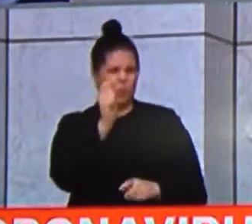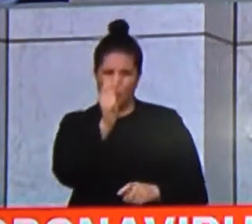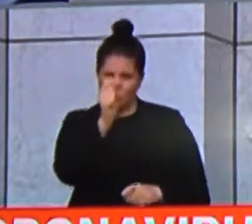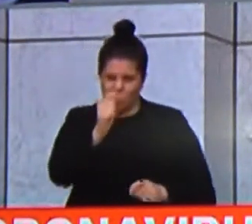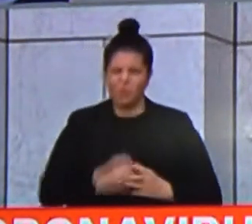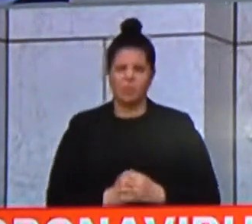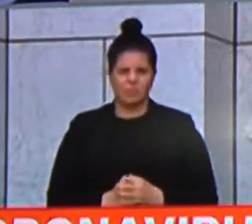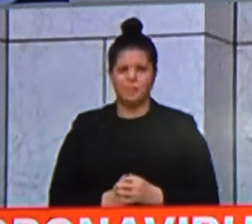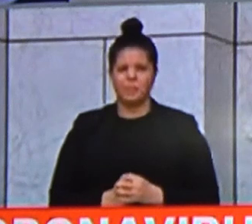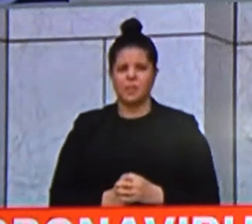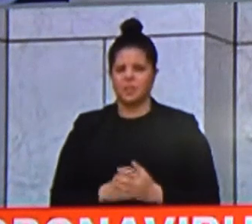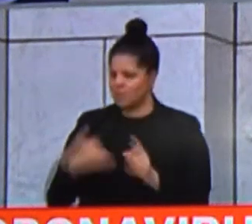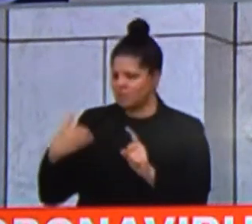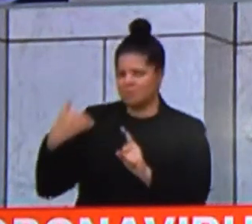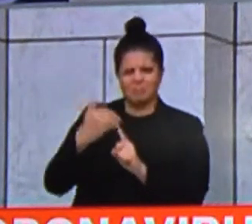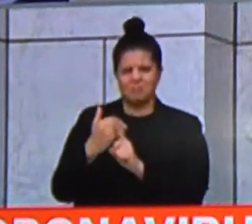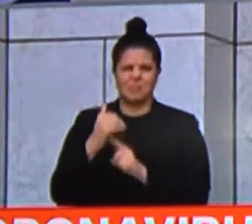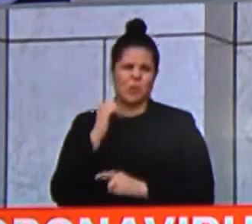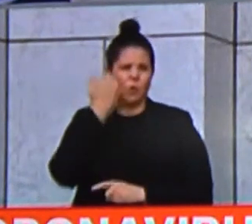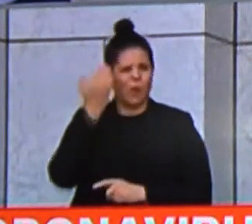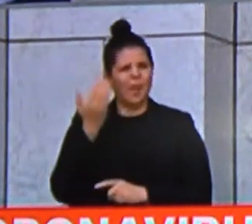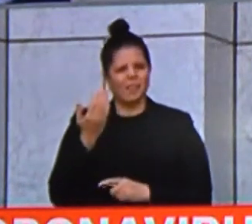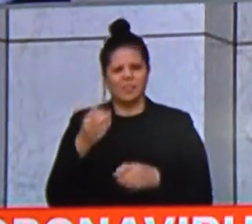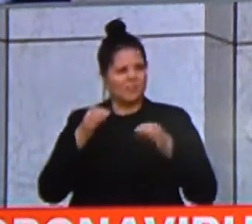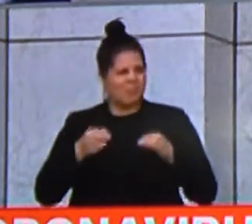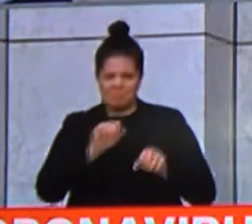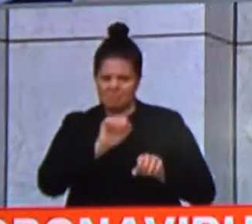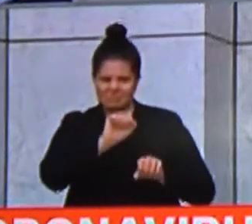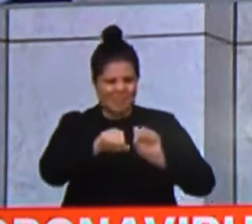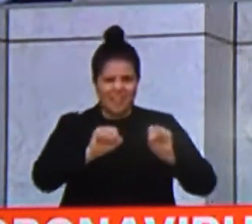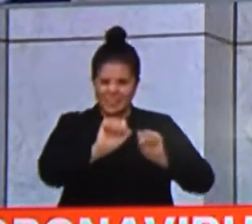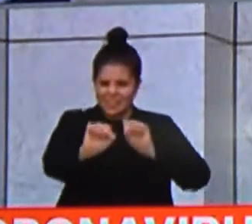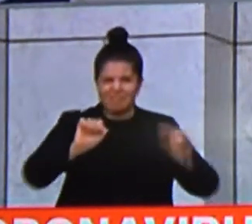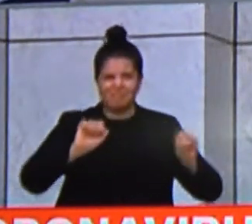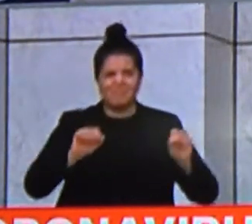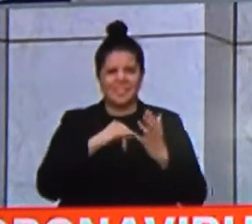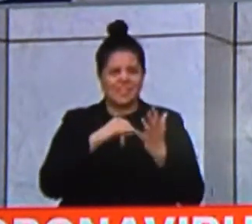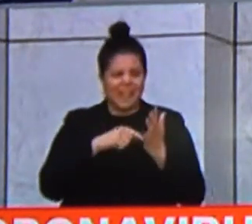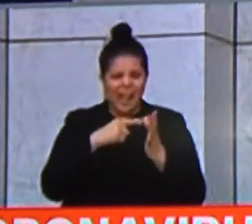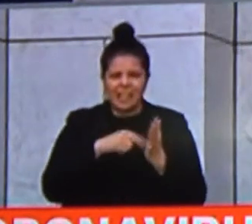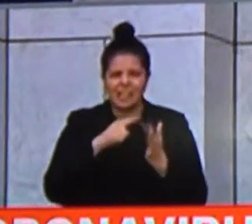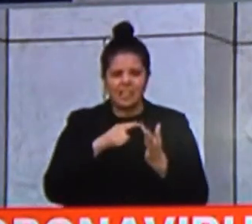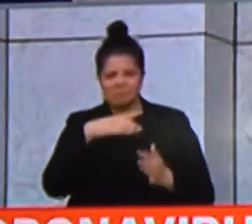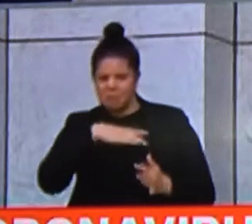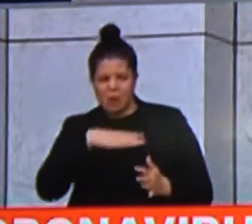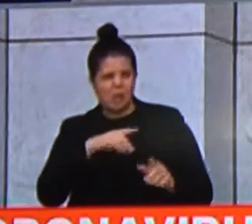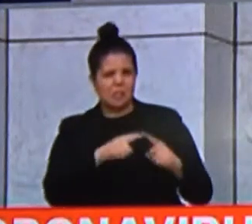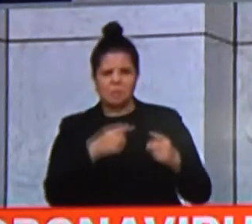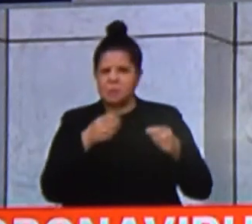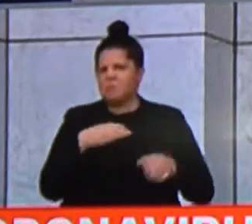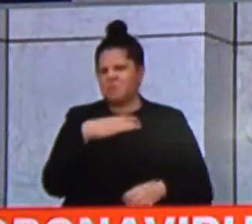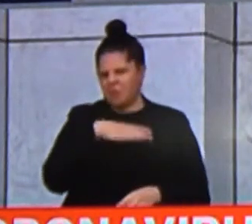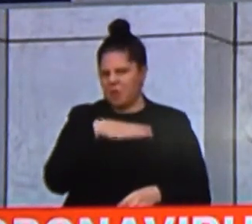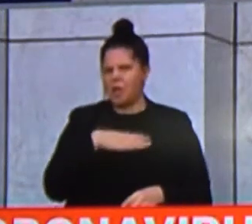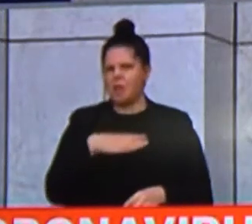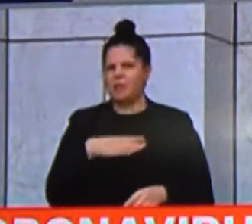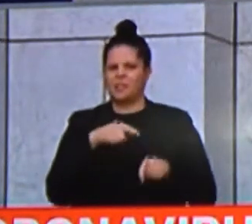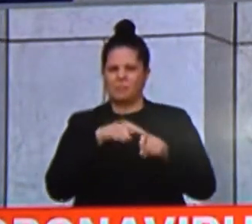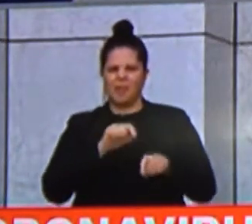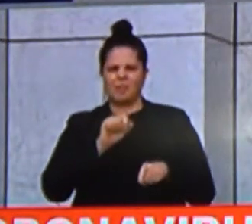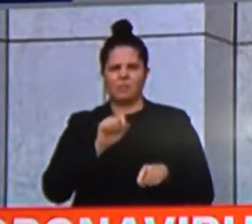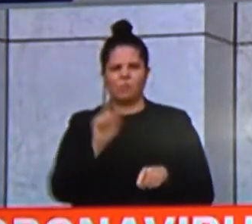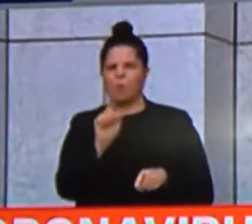consultations, psychological services, psychiatric services. It's an important question. Thank you for asking it. And can I just clarify on this